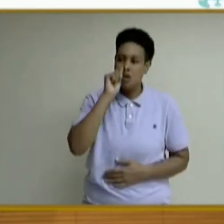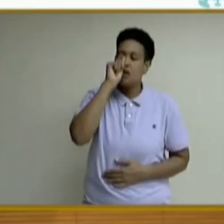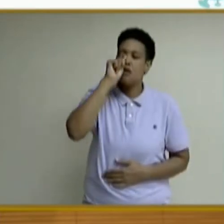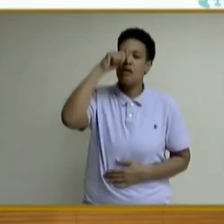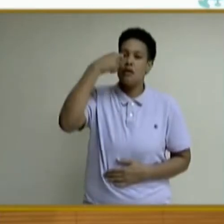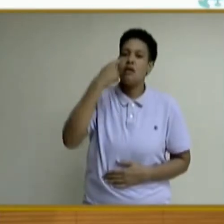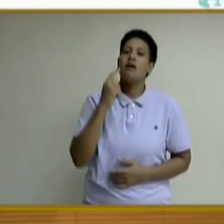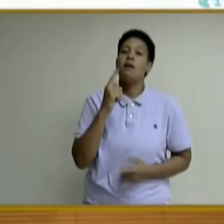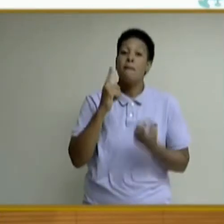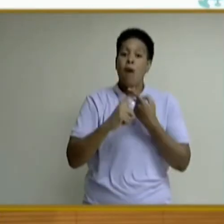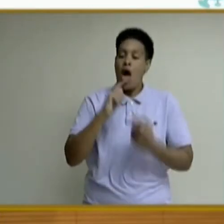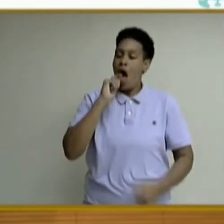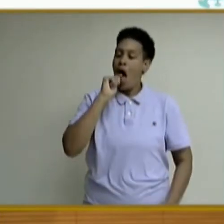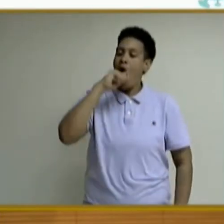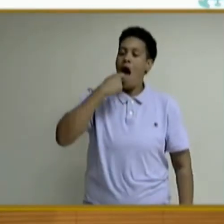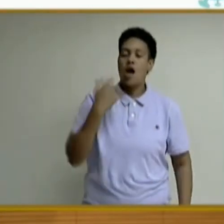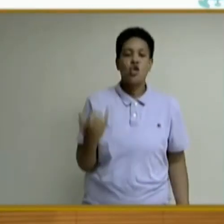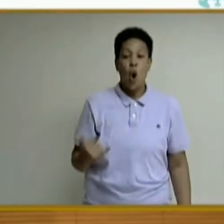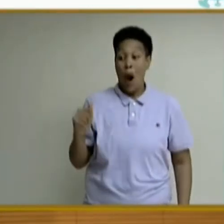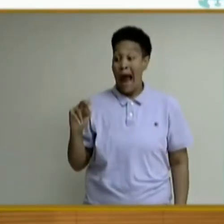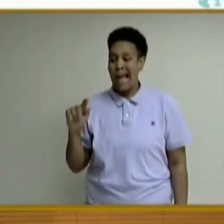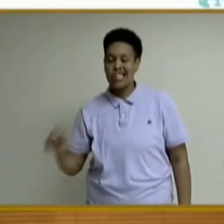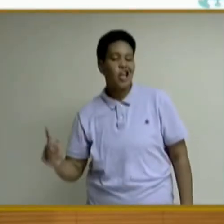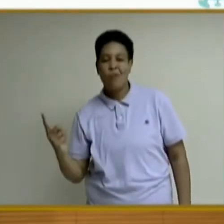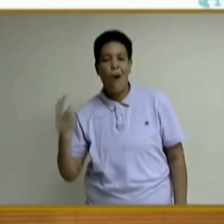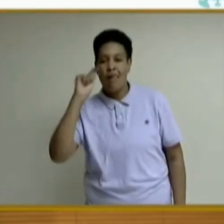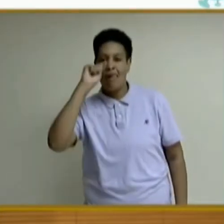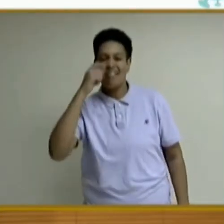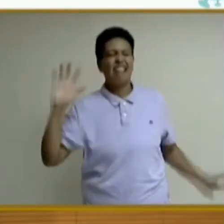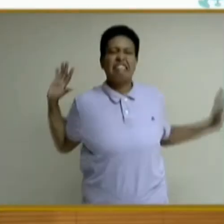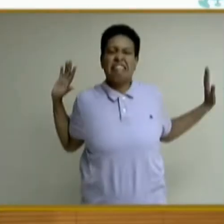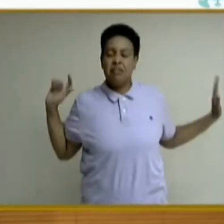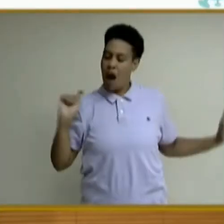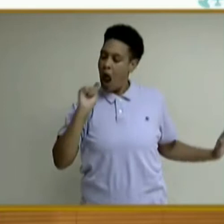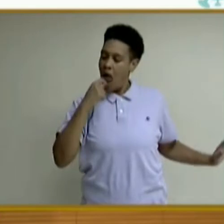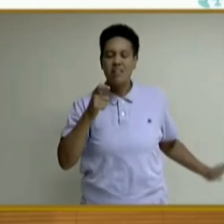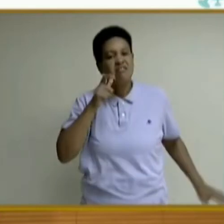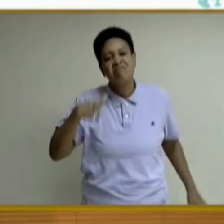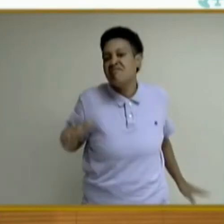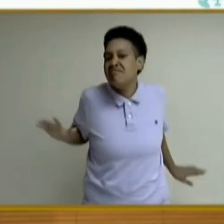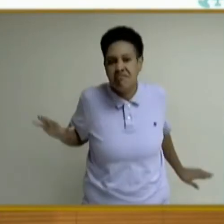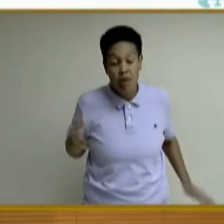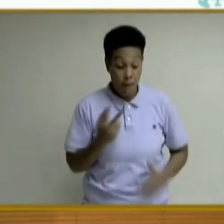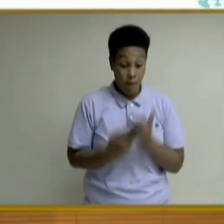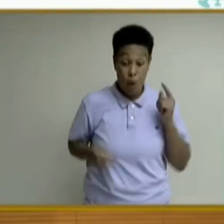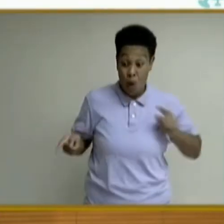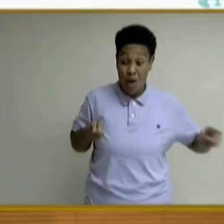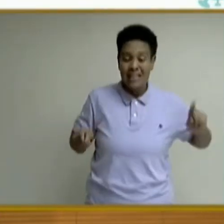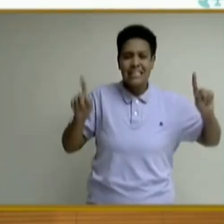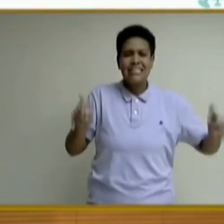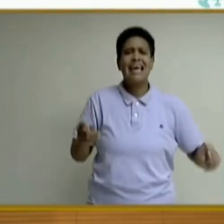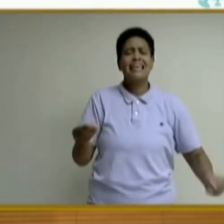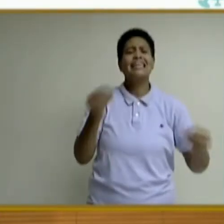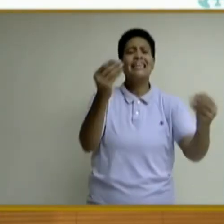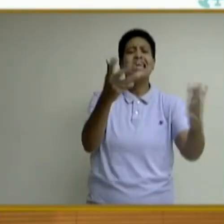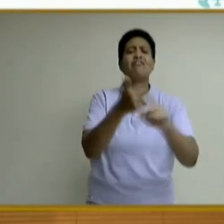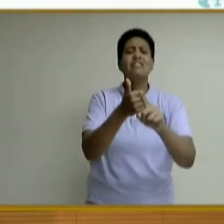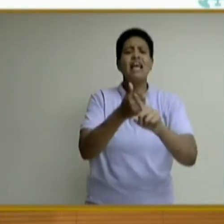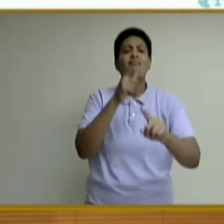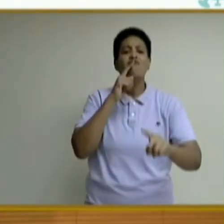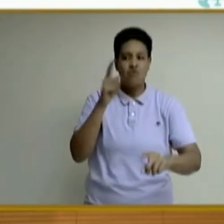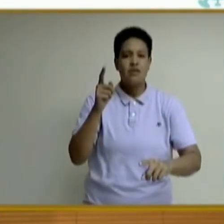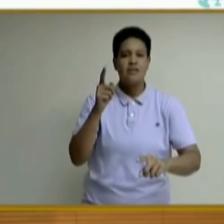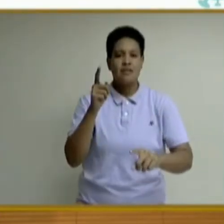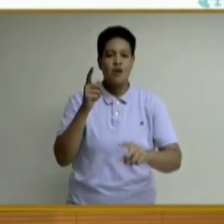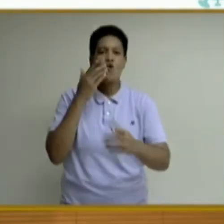nasopharyngeal and oropharyngeal swabs. Both of these tests give very